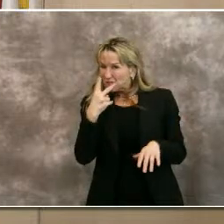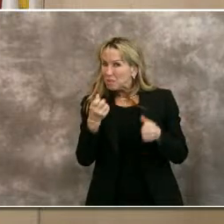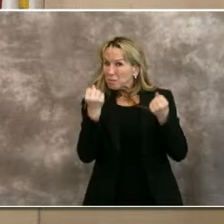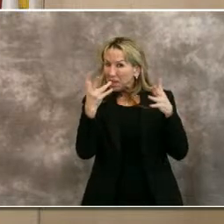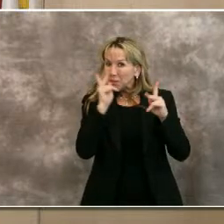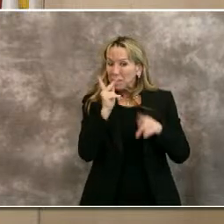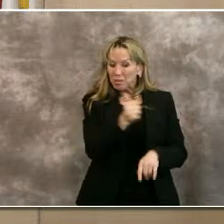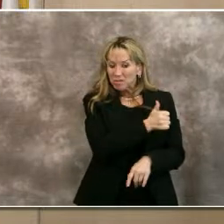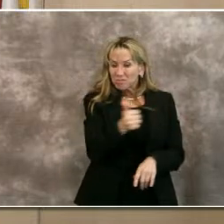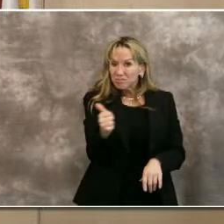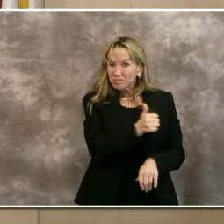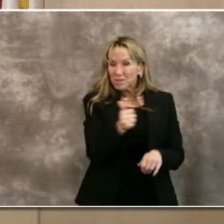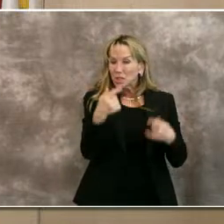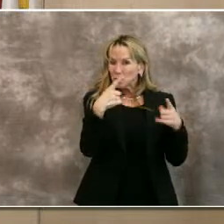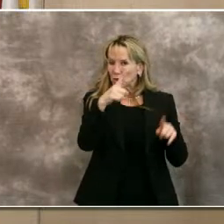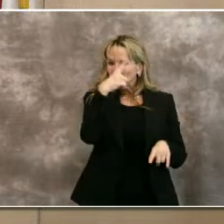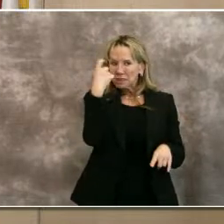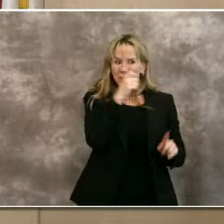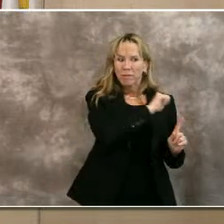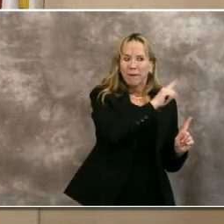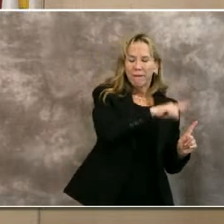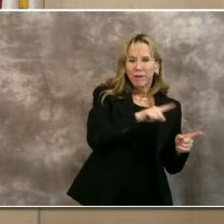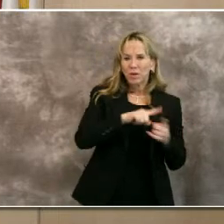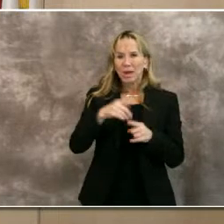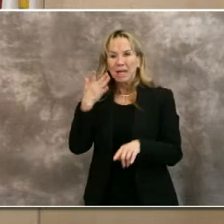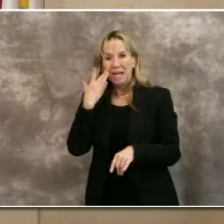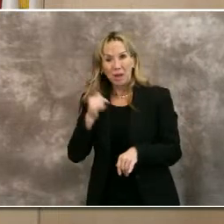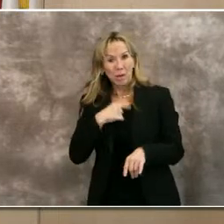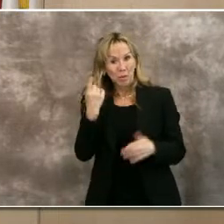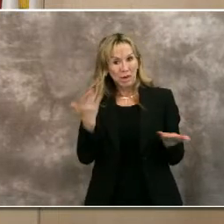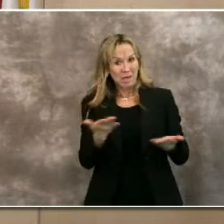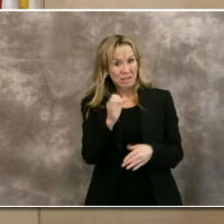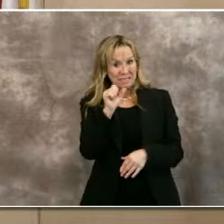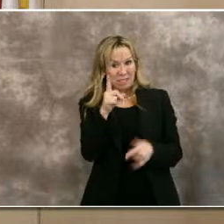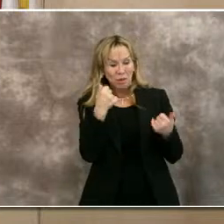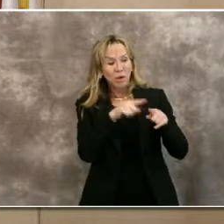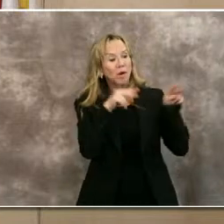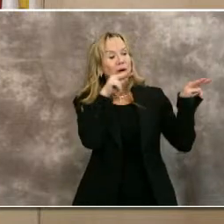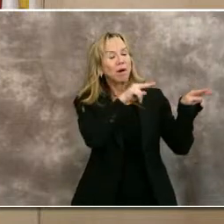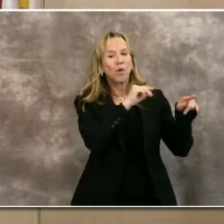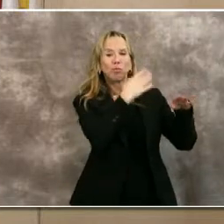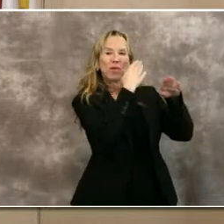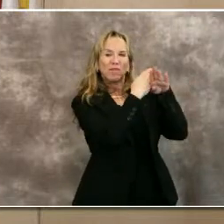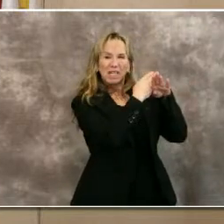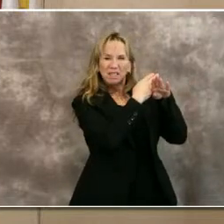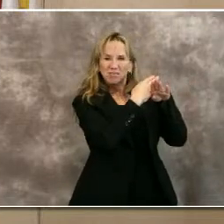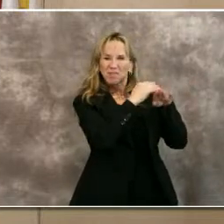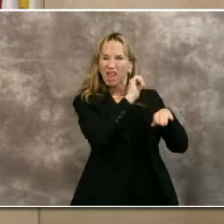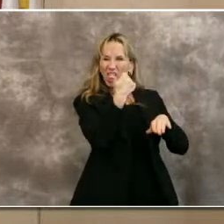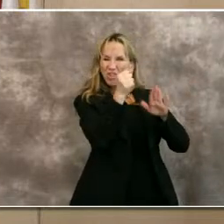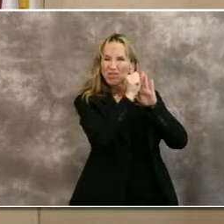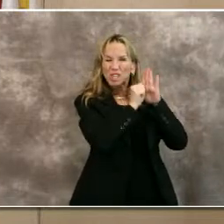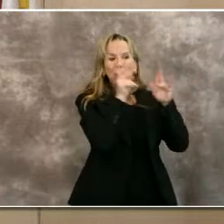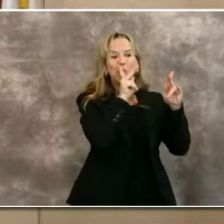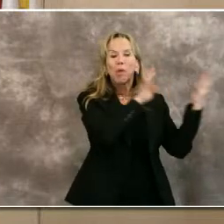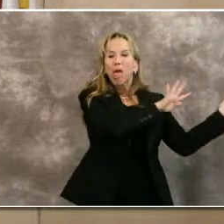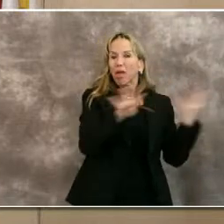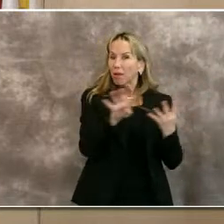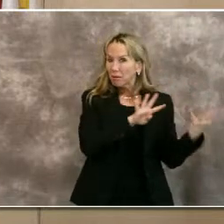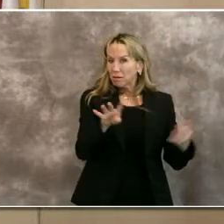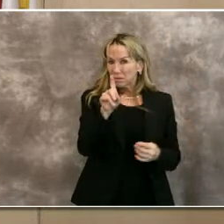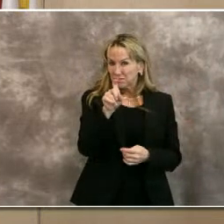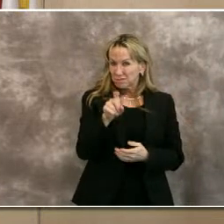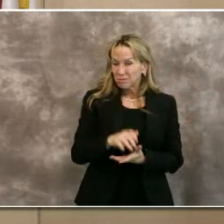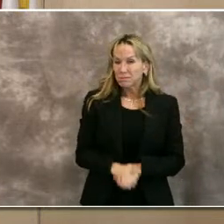San Diego in the summer, is the county doing anything to monitor or limit tourism from nearby states like Arizona?